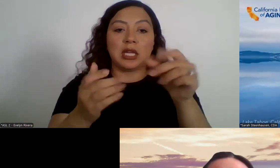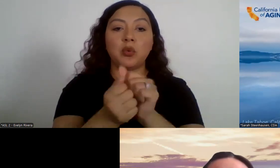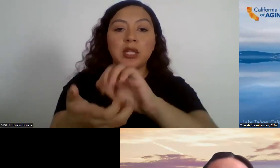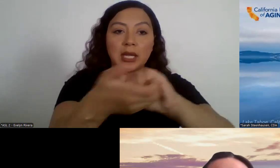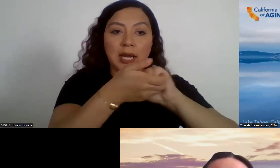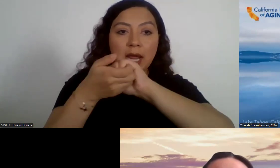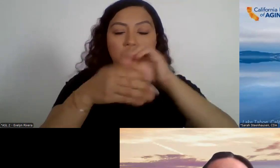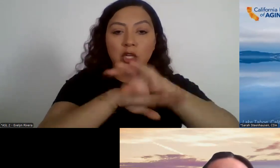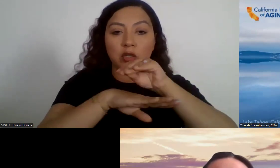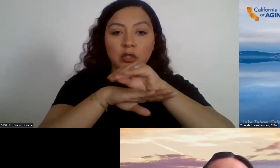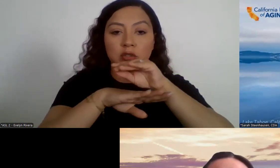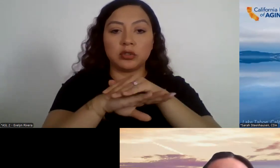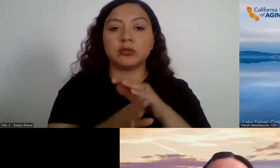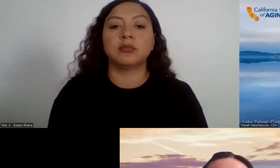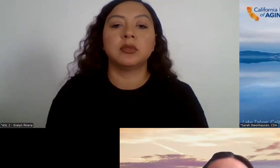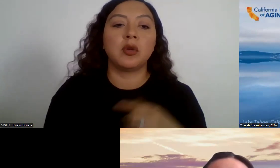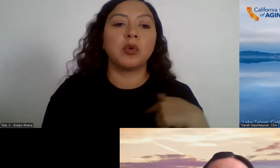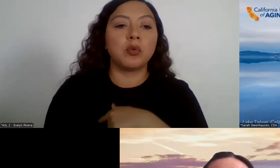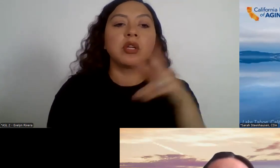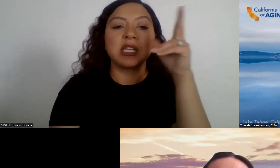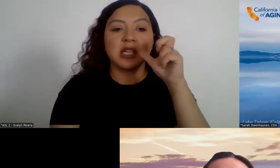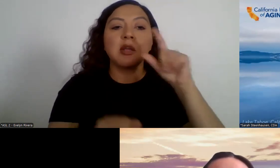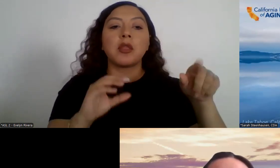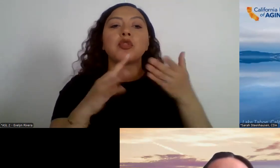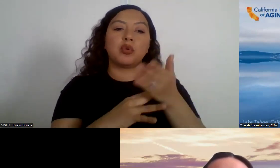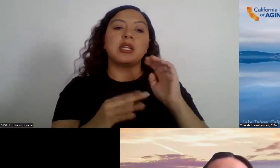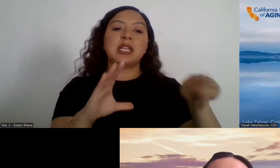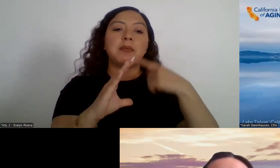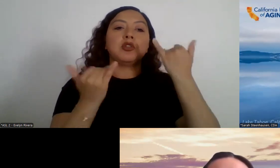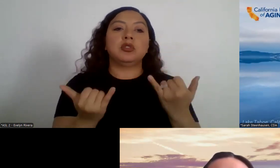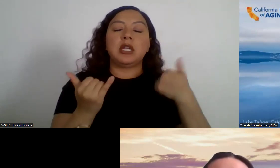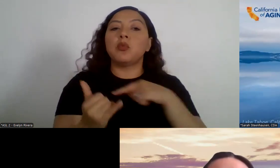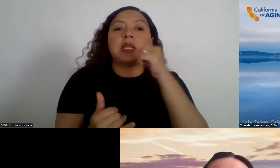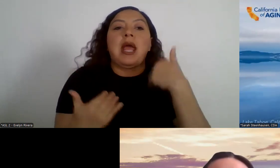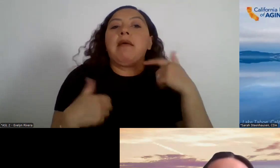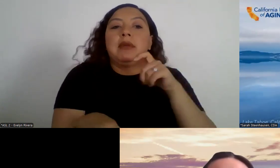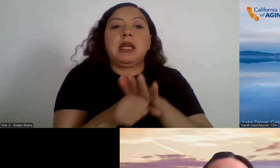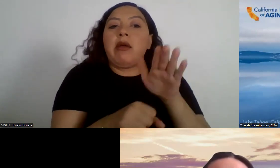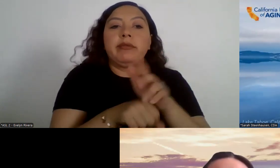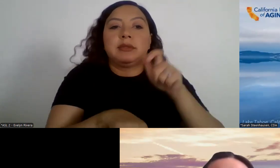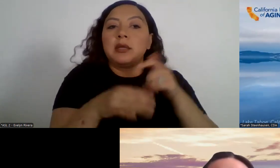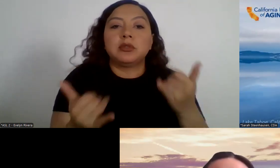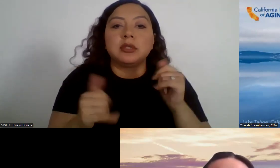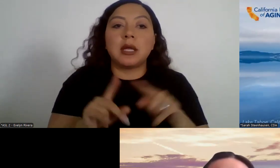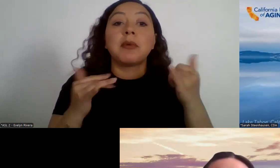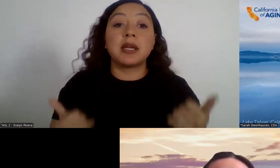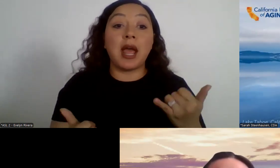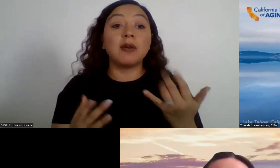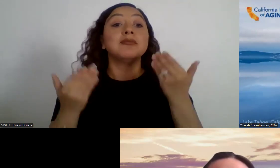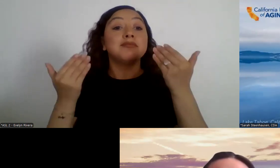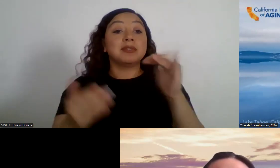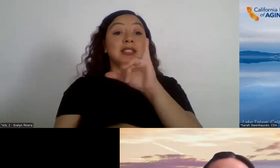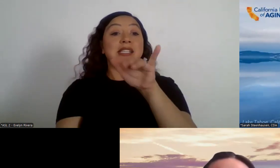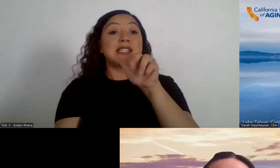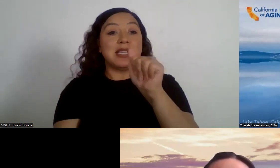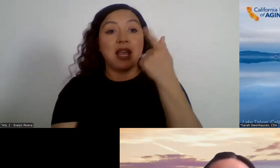So you'll hear more about that by email. We didn't have time for it today. But in the meantime, I'm going to turn it over to Yia for closing